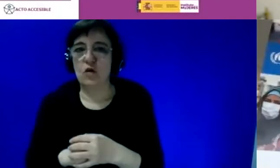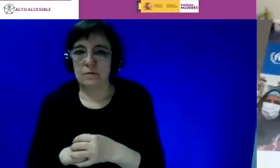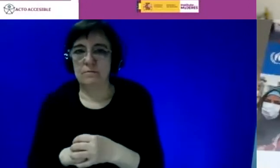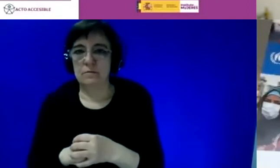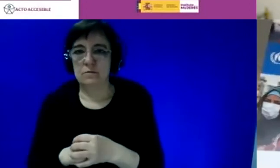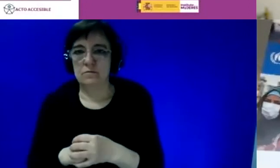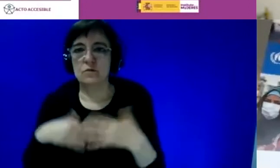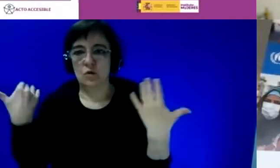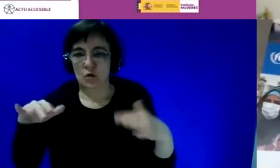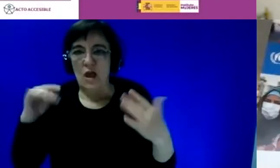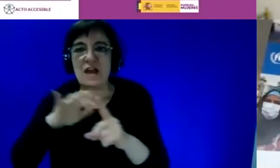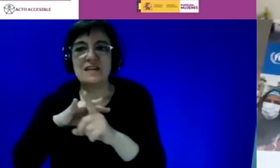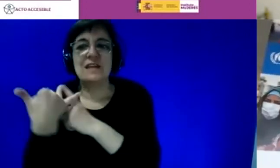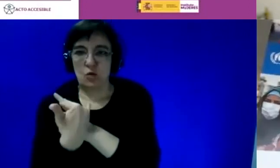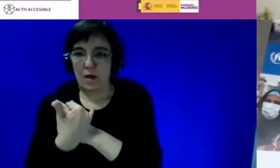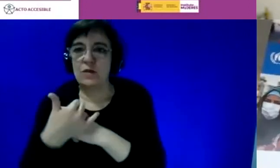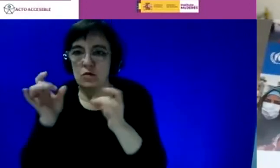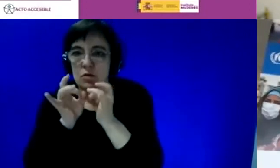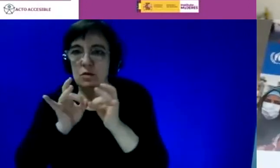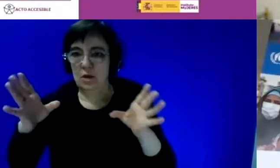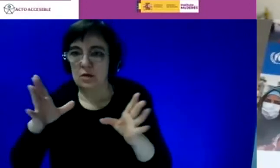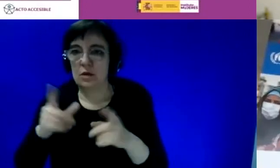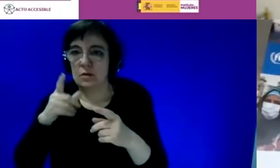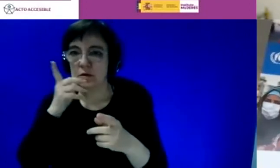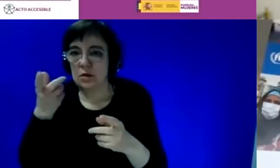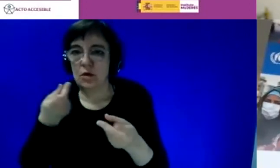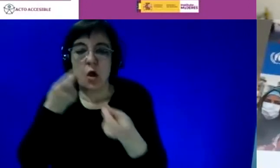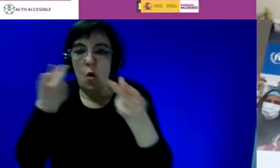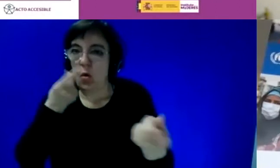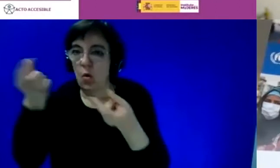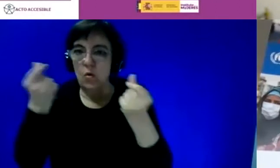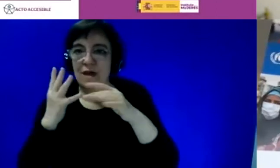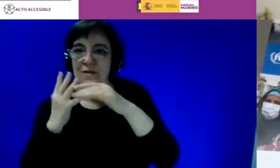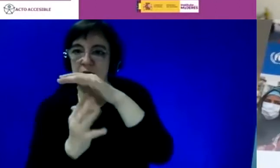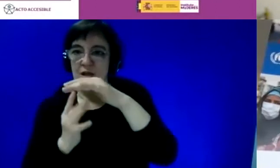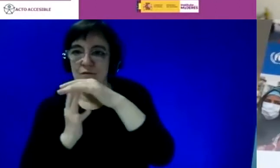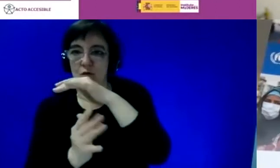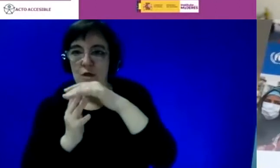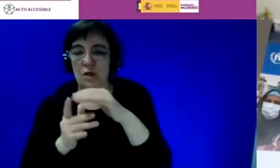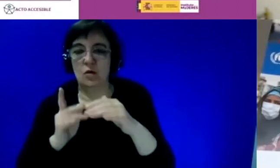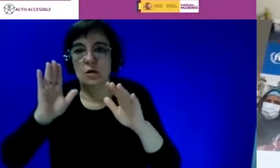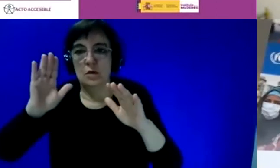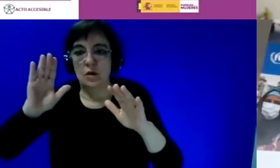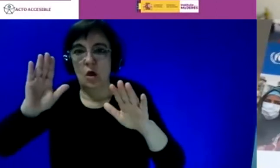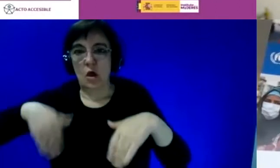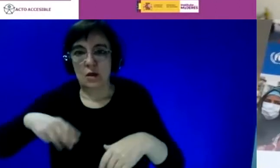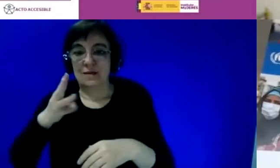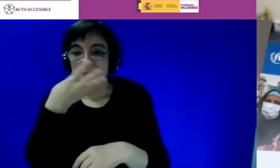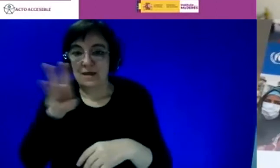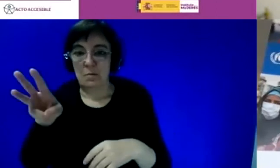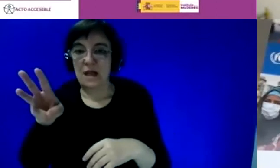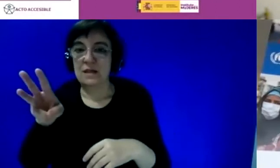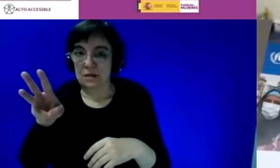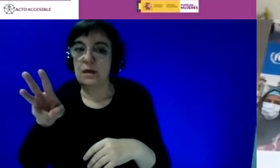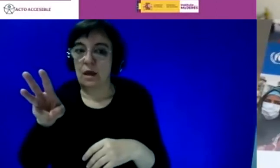refugee flight from Ukraine. Over the last 3 weeks, we now have more, significantly more now,